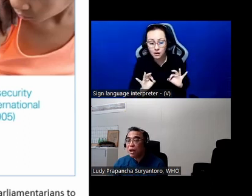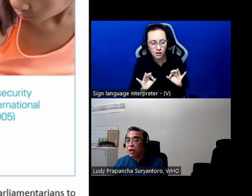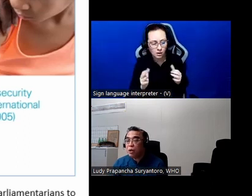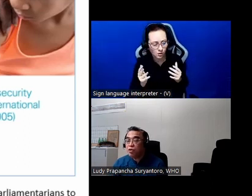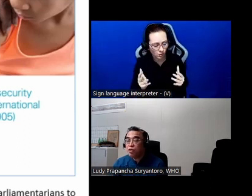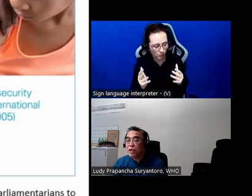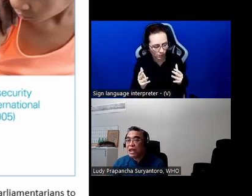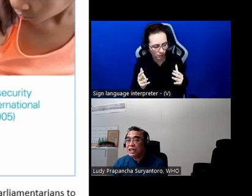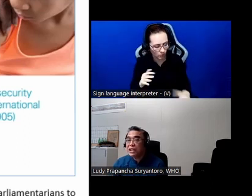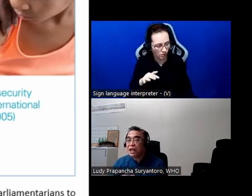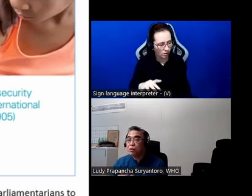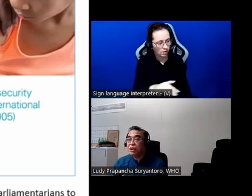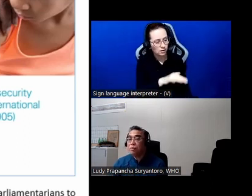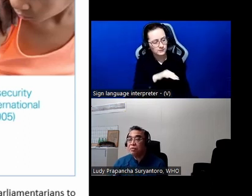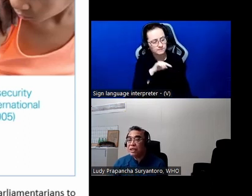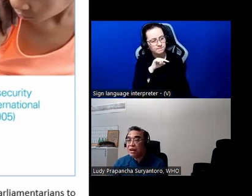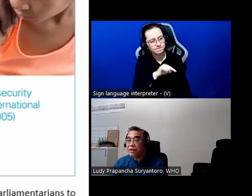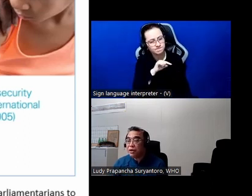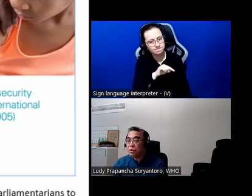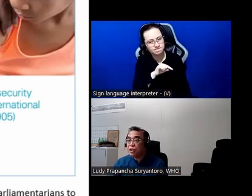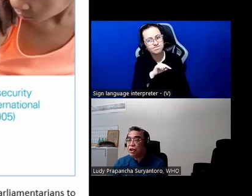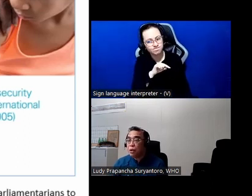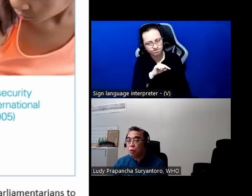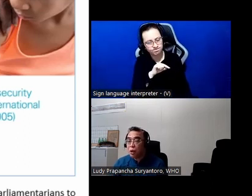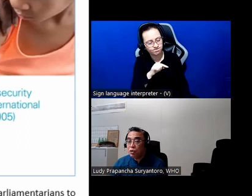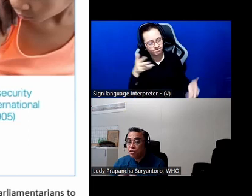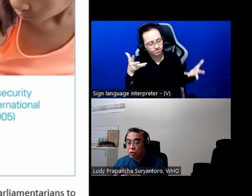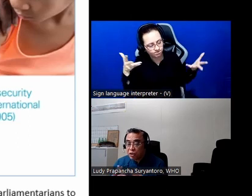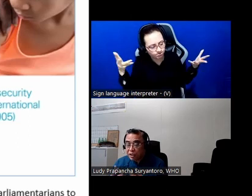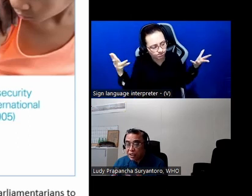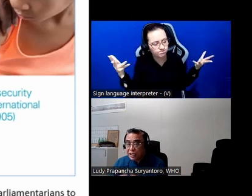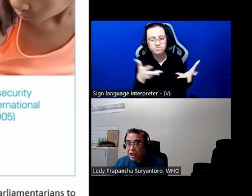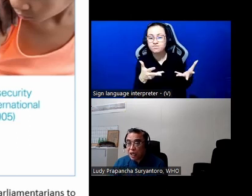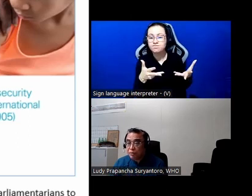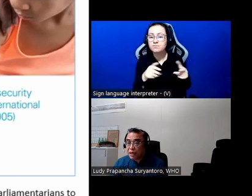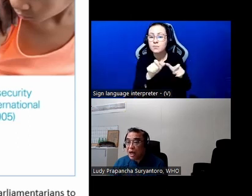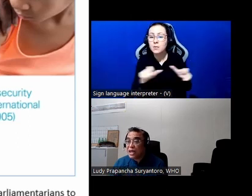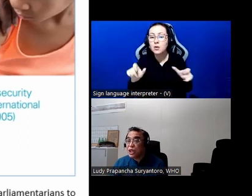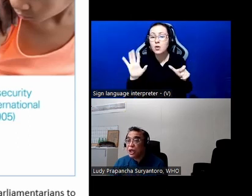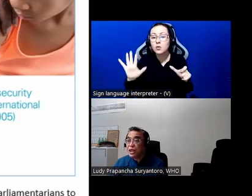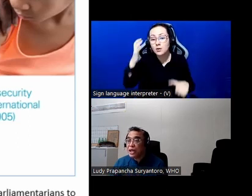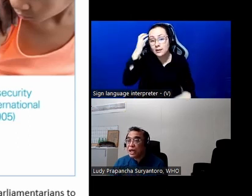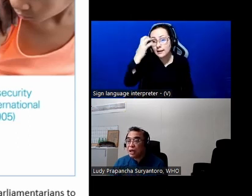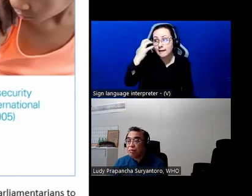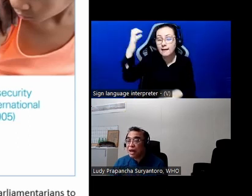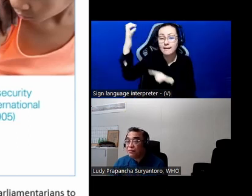investment, we are also engaging with the parliamentarian, of which we also translate the